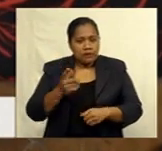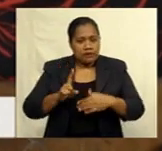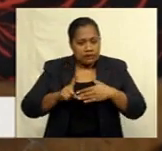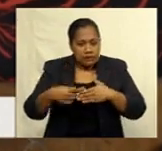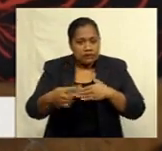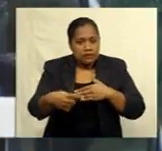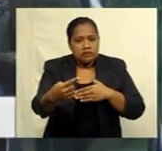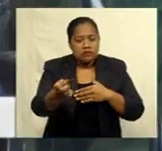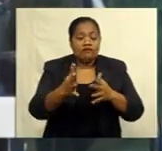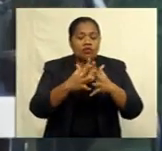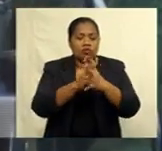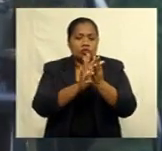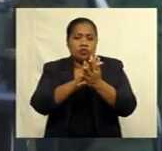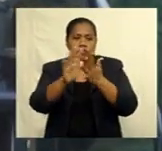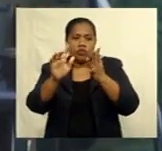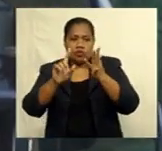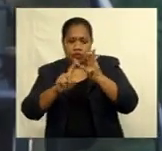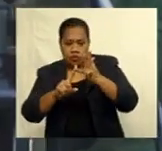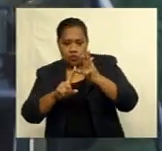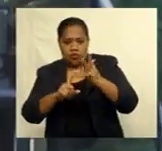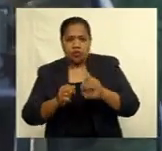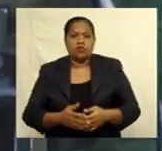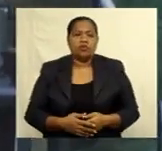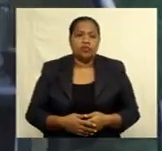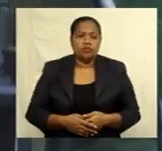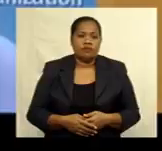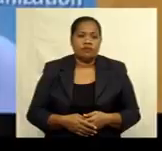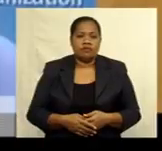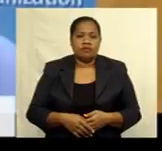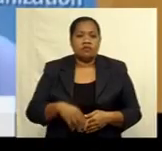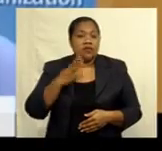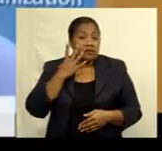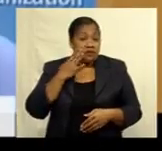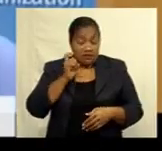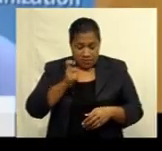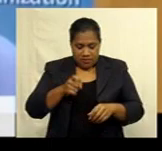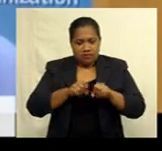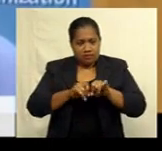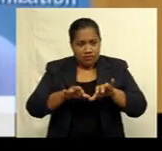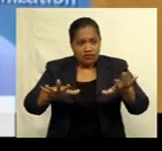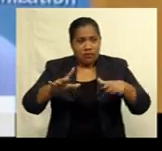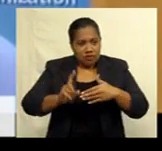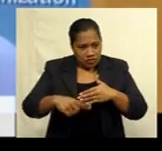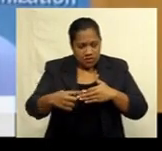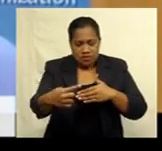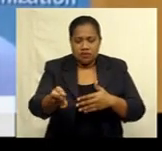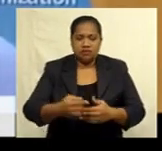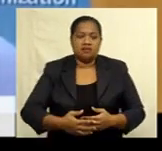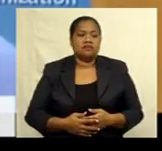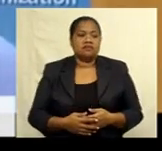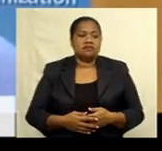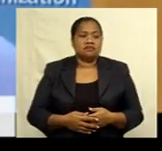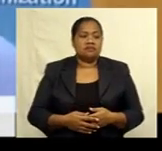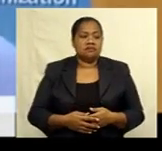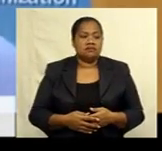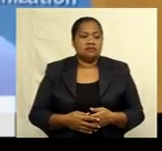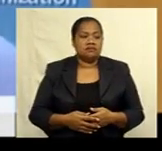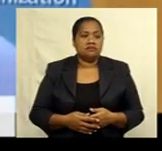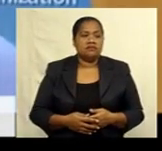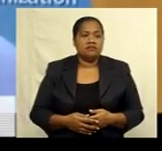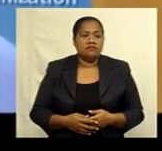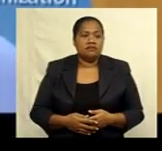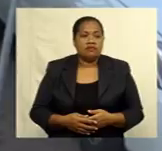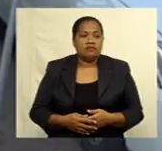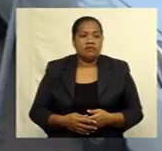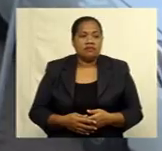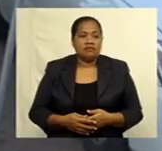for the WHO as long as the pandemic lingers on. Try to gather information on whether or not the treatments we are using now